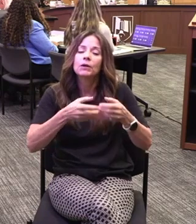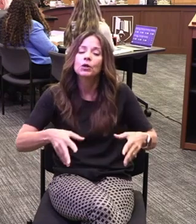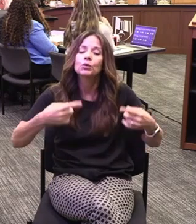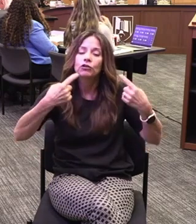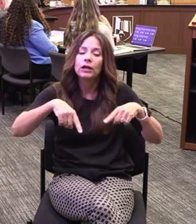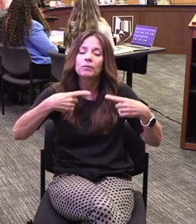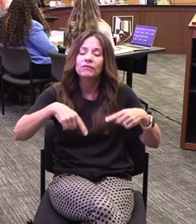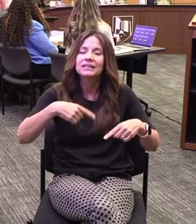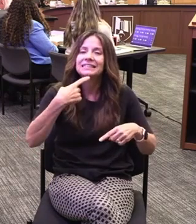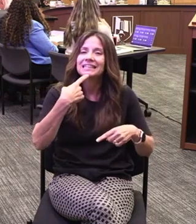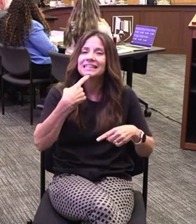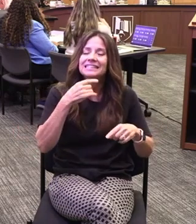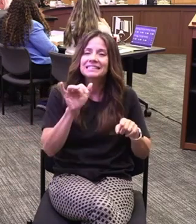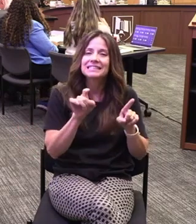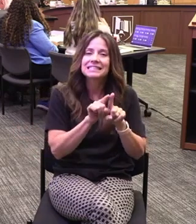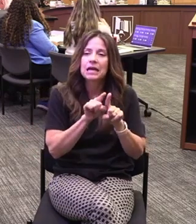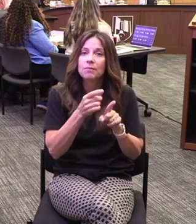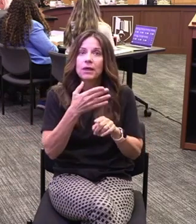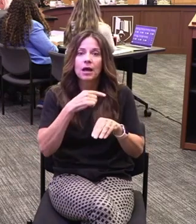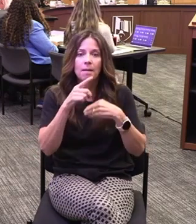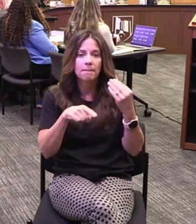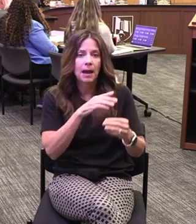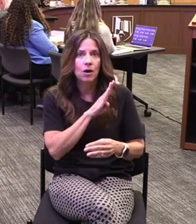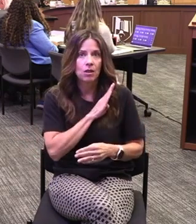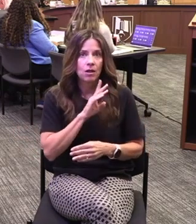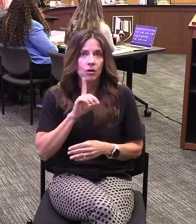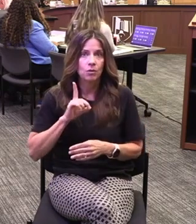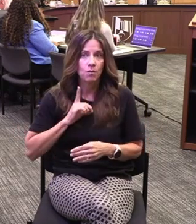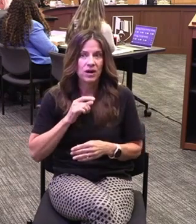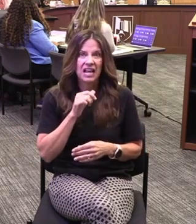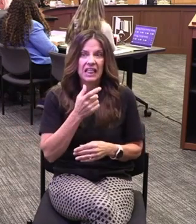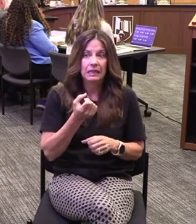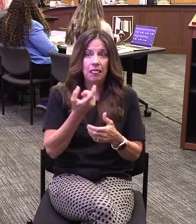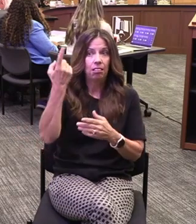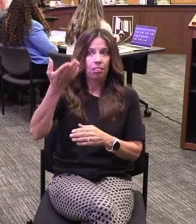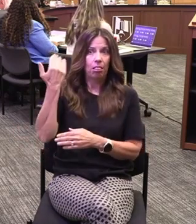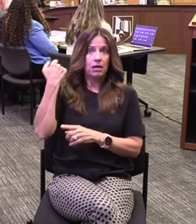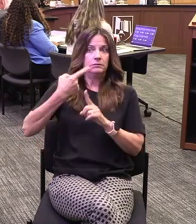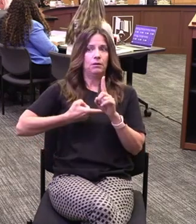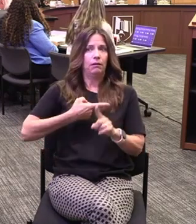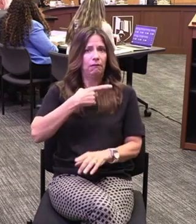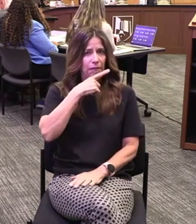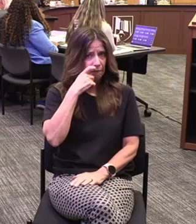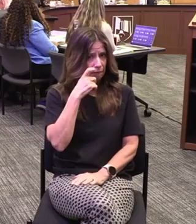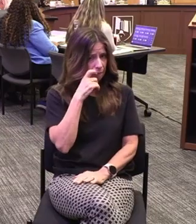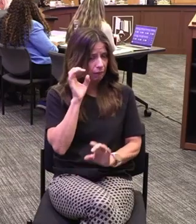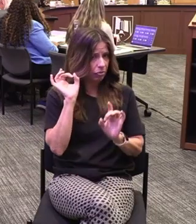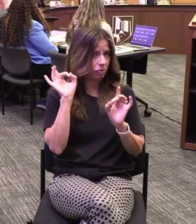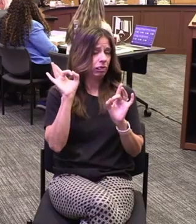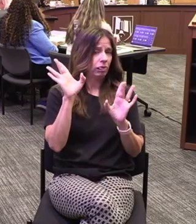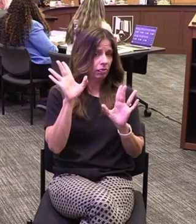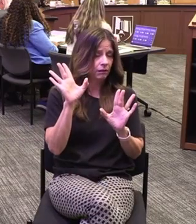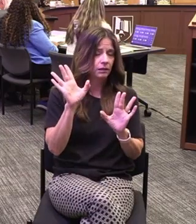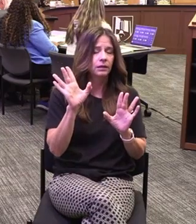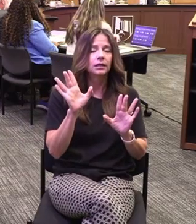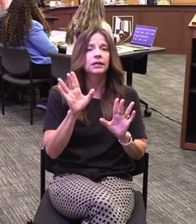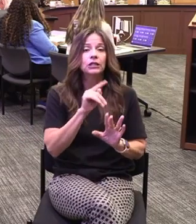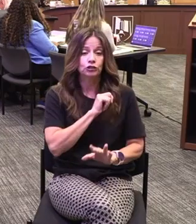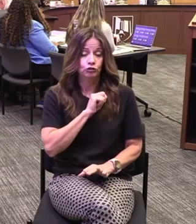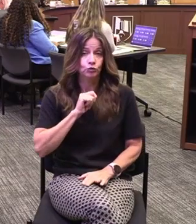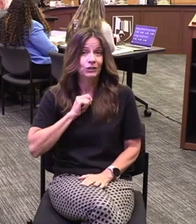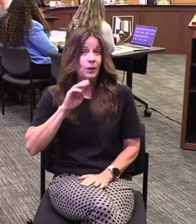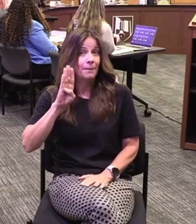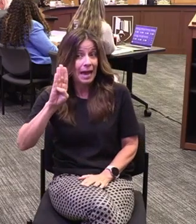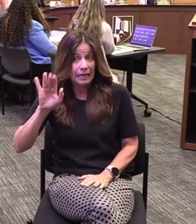the same thing about the board. Last month was an ugly board meeting, such as that Trustee